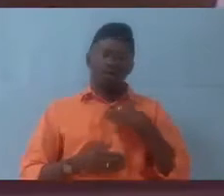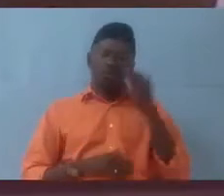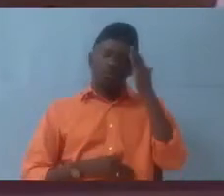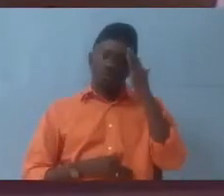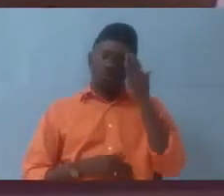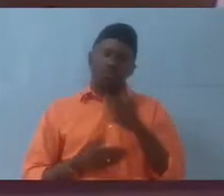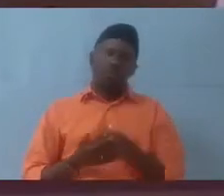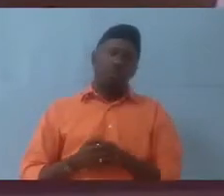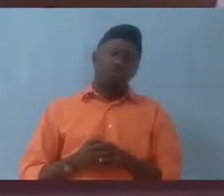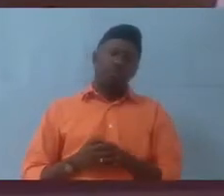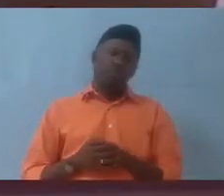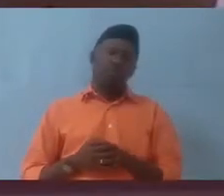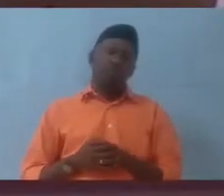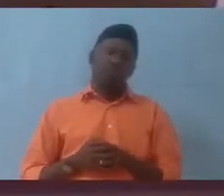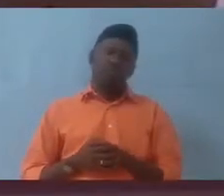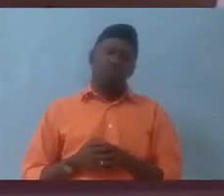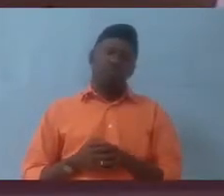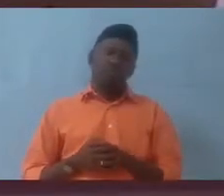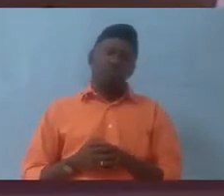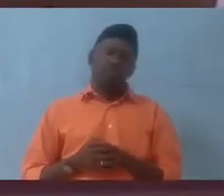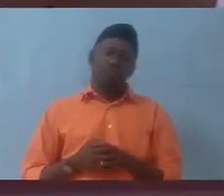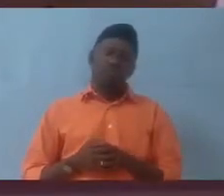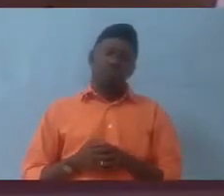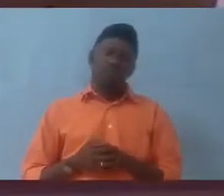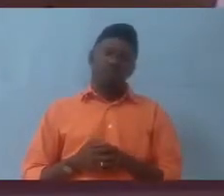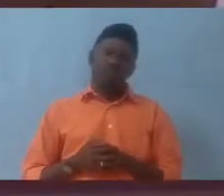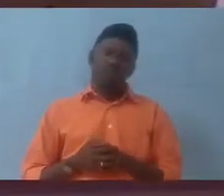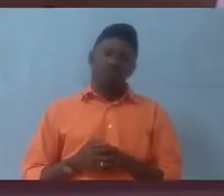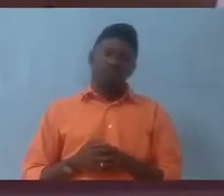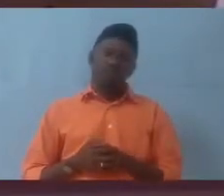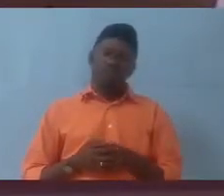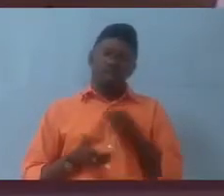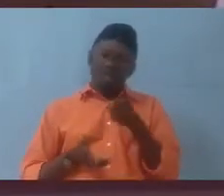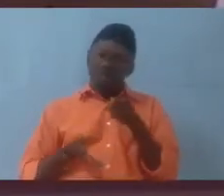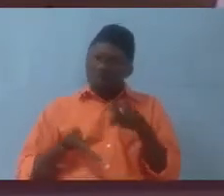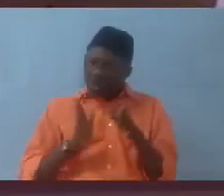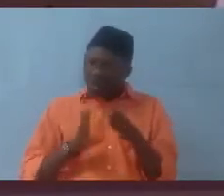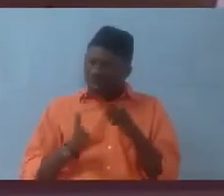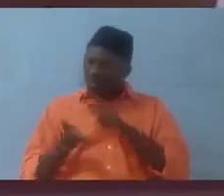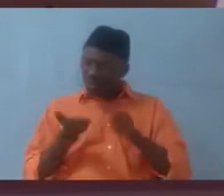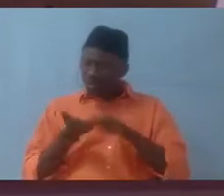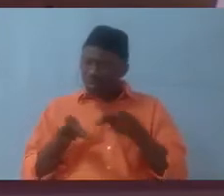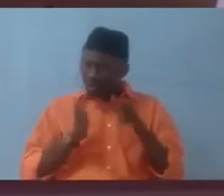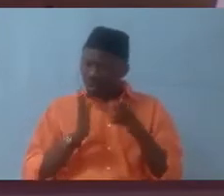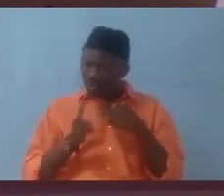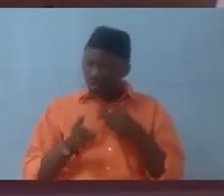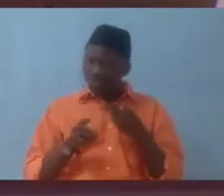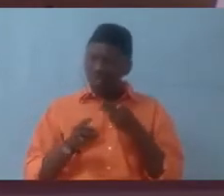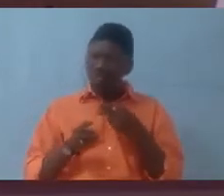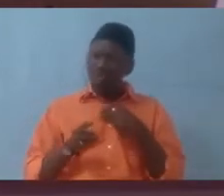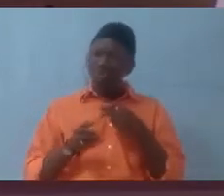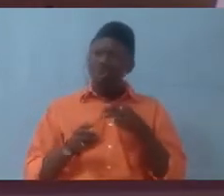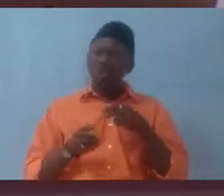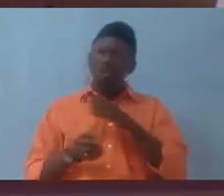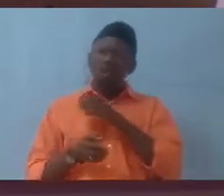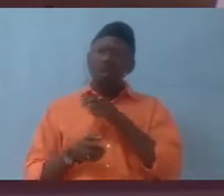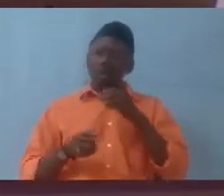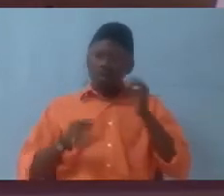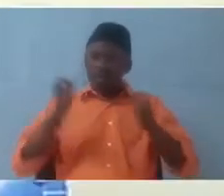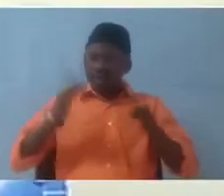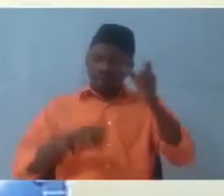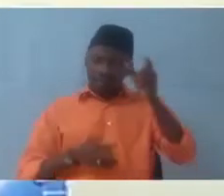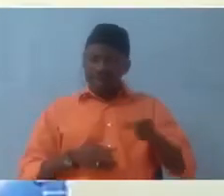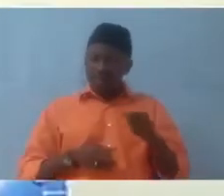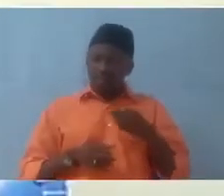this a normal practice for magistrates to be sanctioned to the office of the CJ? Ndax lool lu jaadu la won pour ñu magistrate ñu diko o ci office